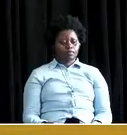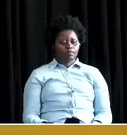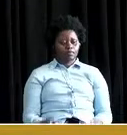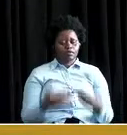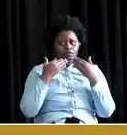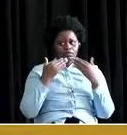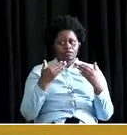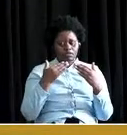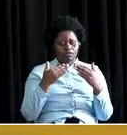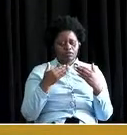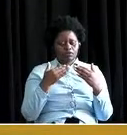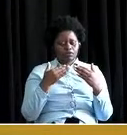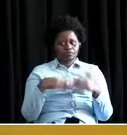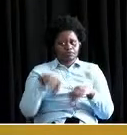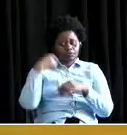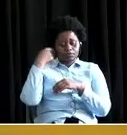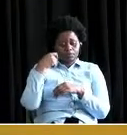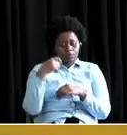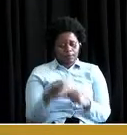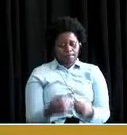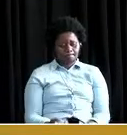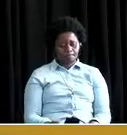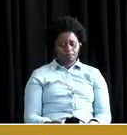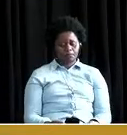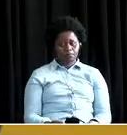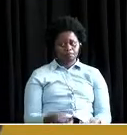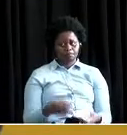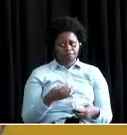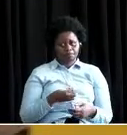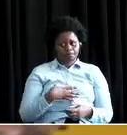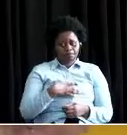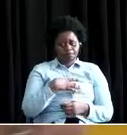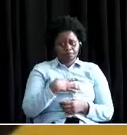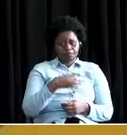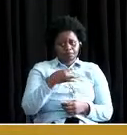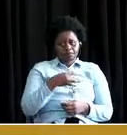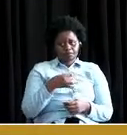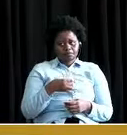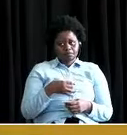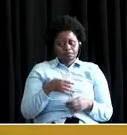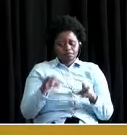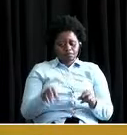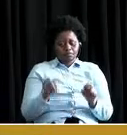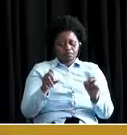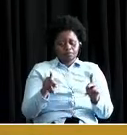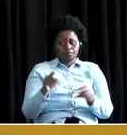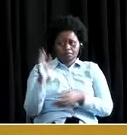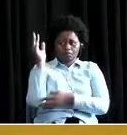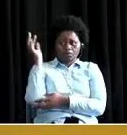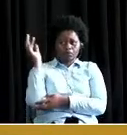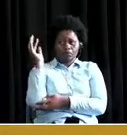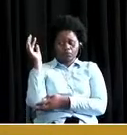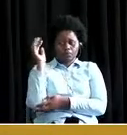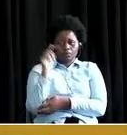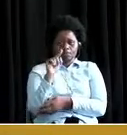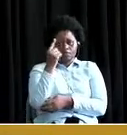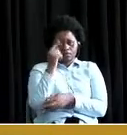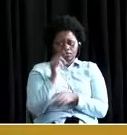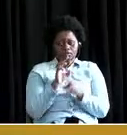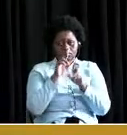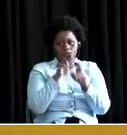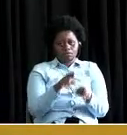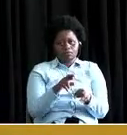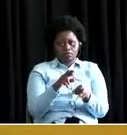Thank you, Honorable Speaker. I wish to take this opportunity to present the first report of the